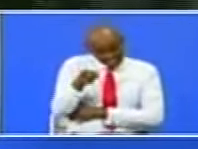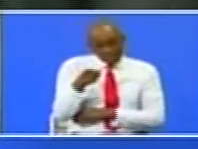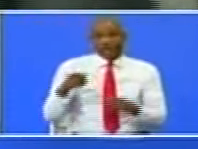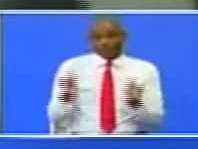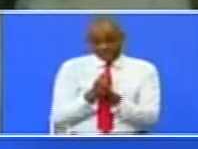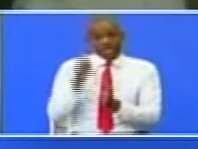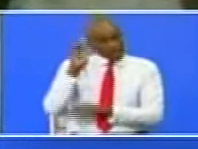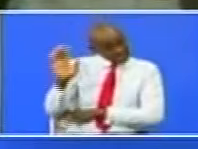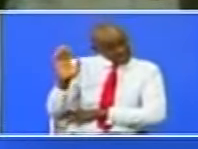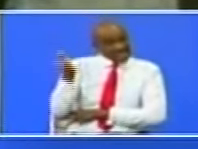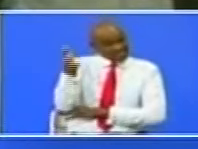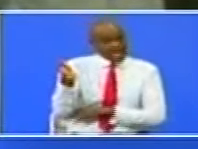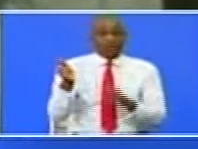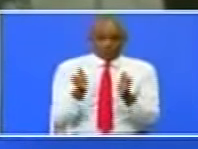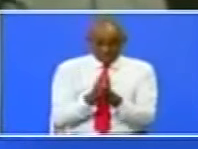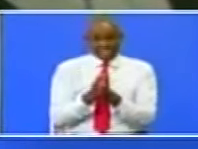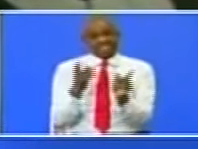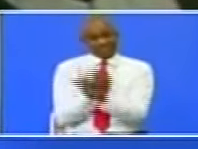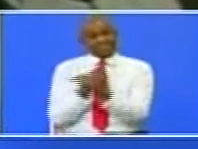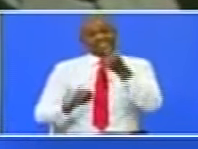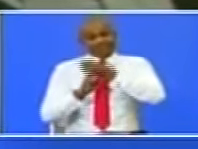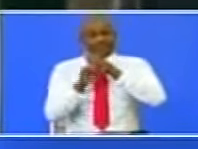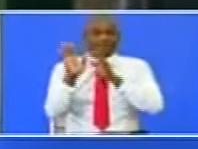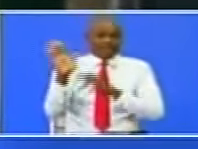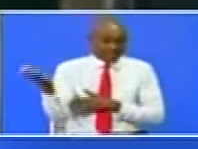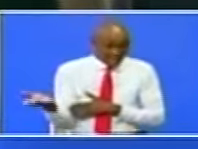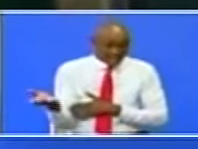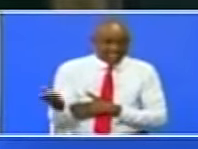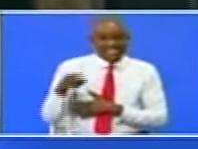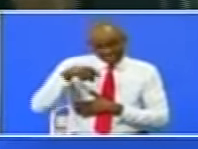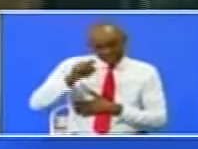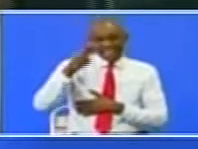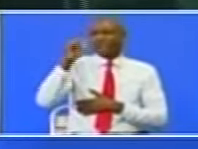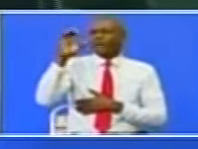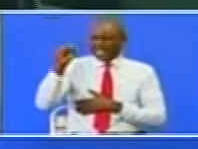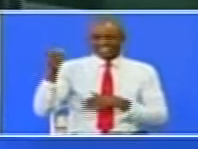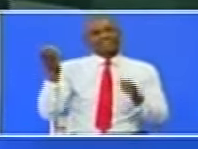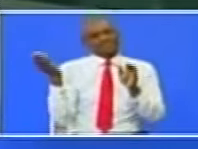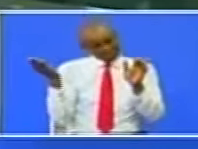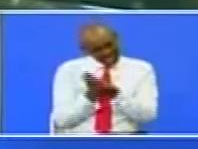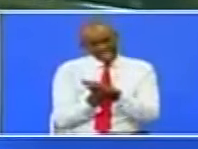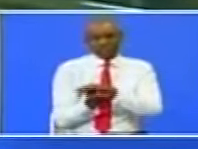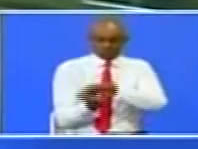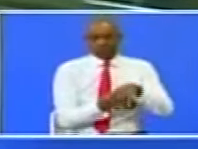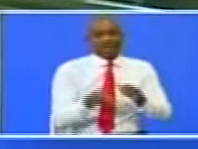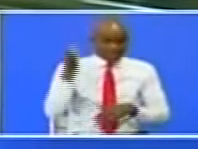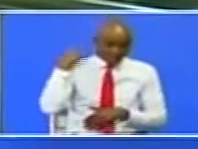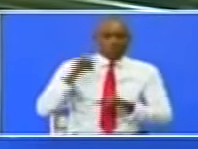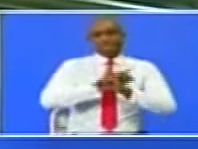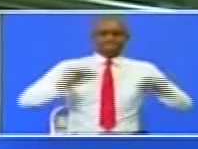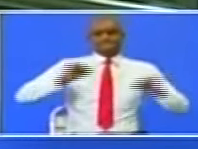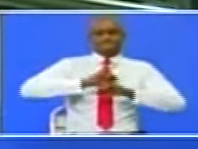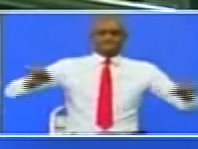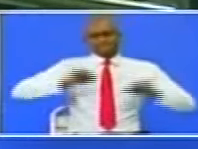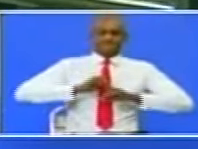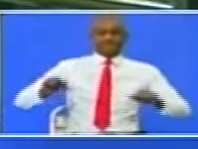accompanied by her lawyers together with her supporters. The commission had earlier closed the NYS file and cleared Waiguru of any wrongdoing